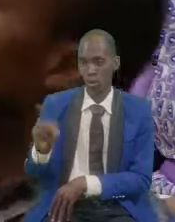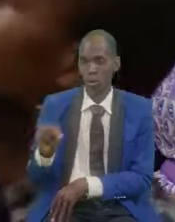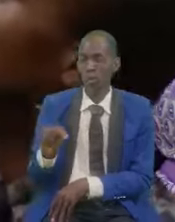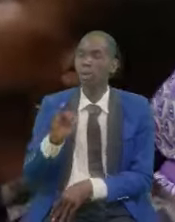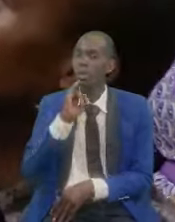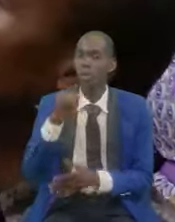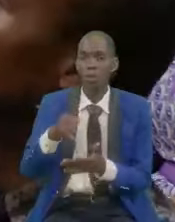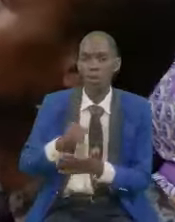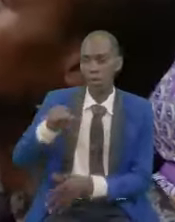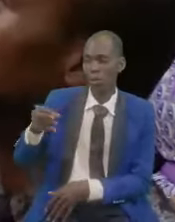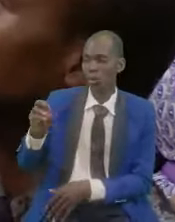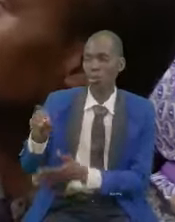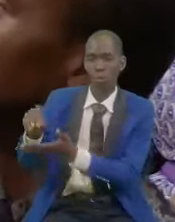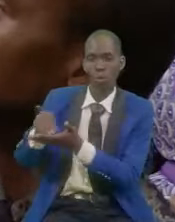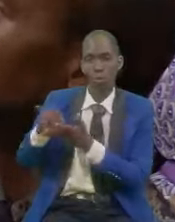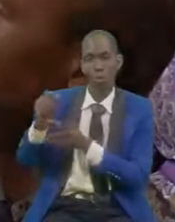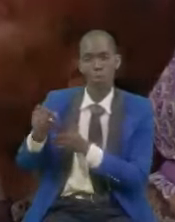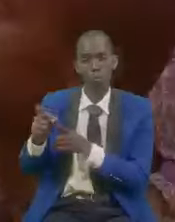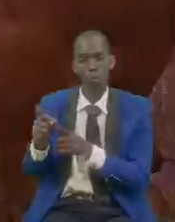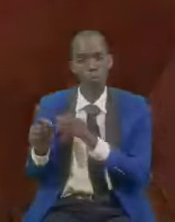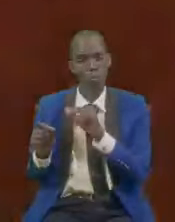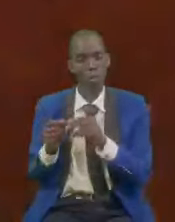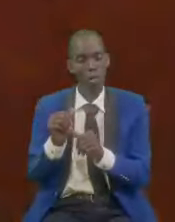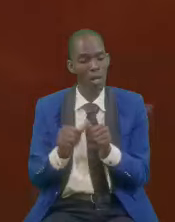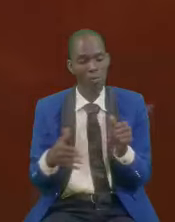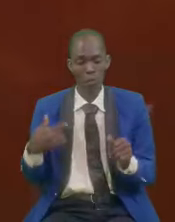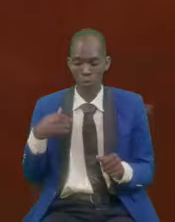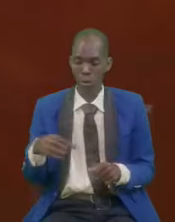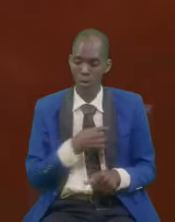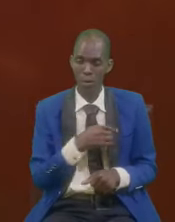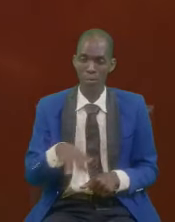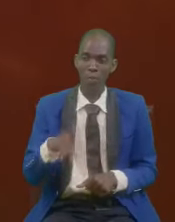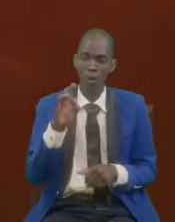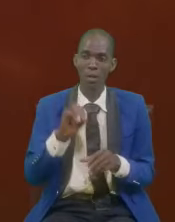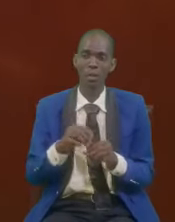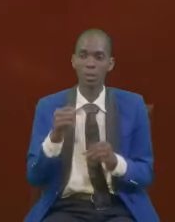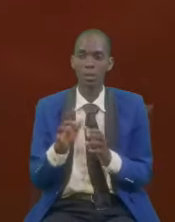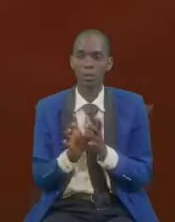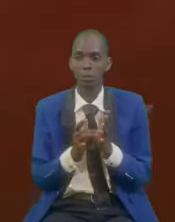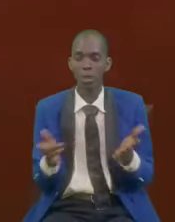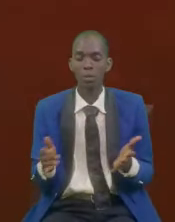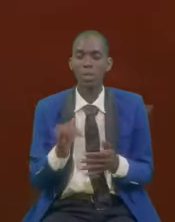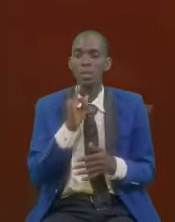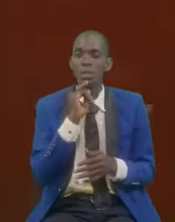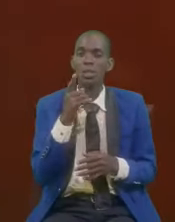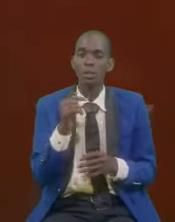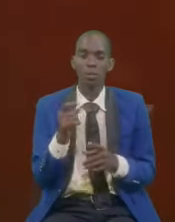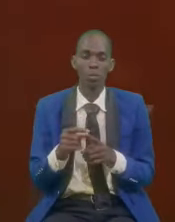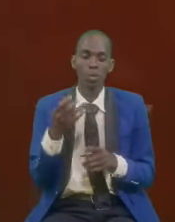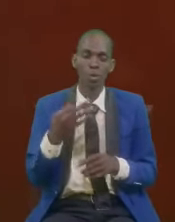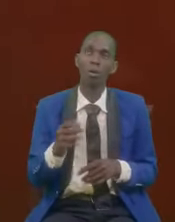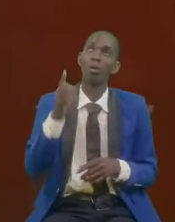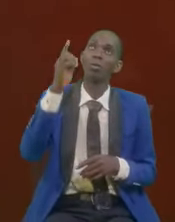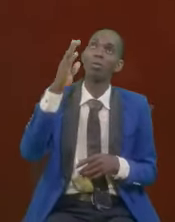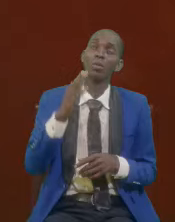John? No. Everything we read in the Bible, in the word of God, is the word of God.